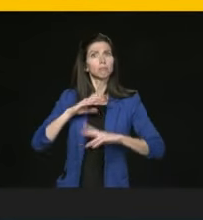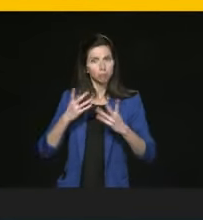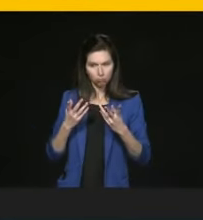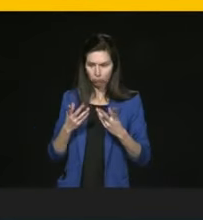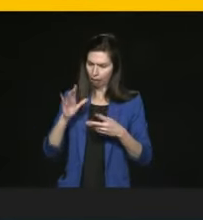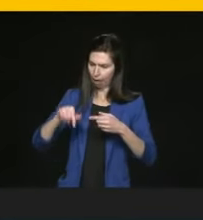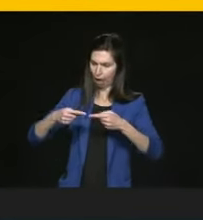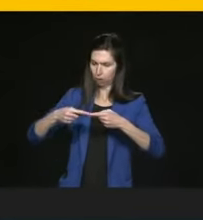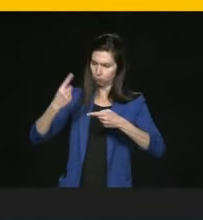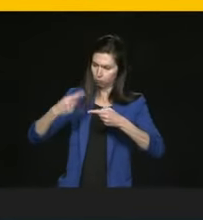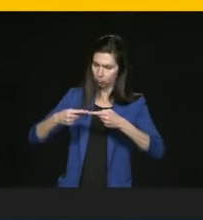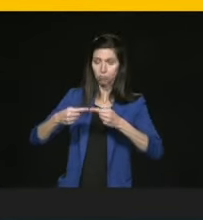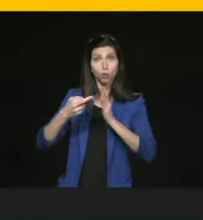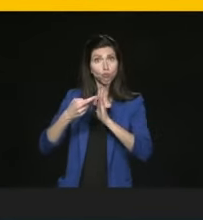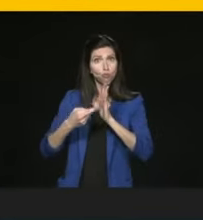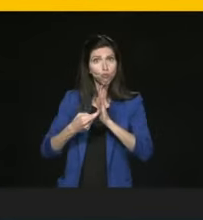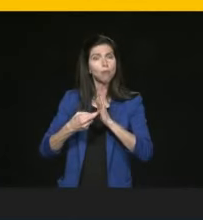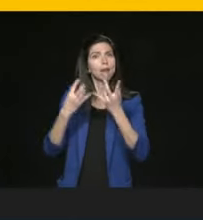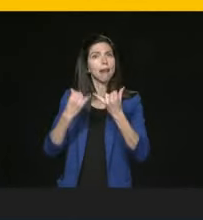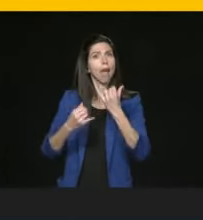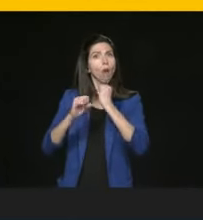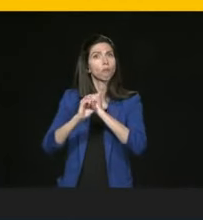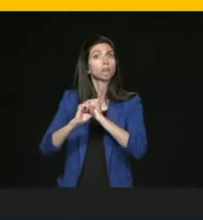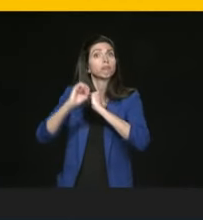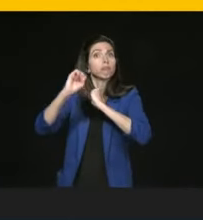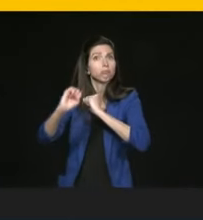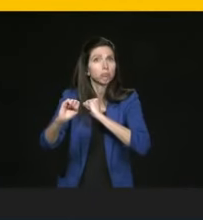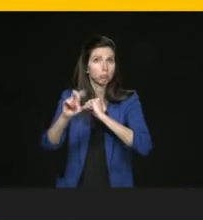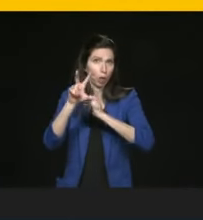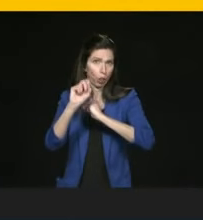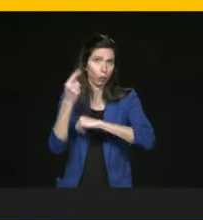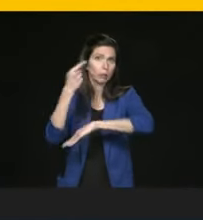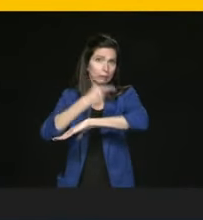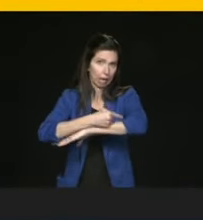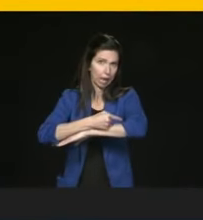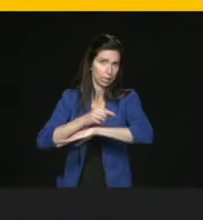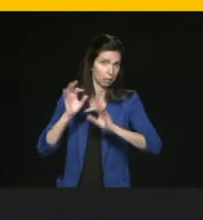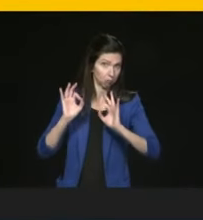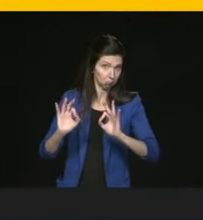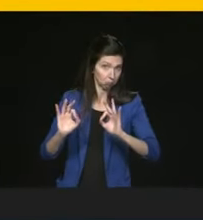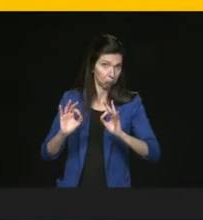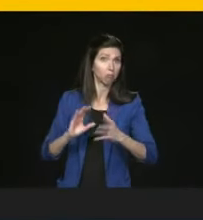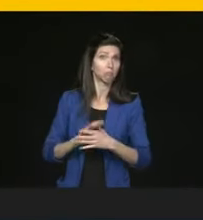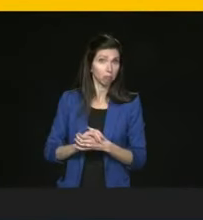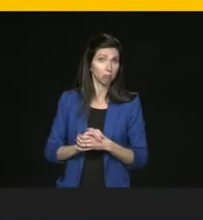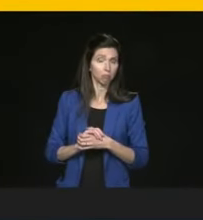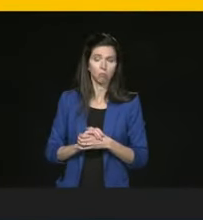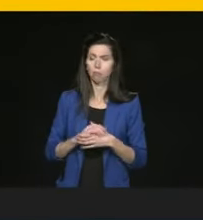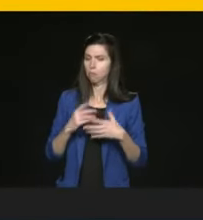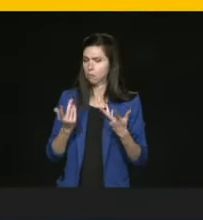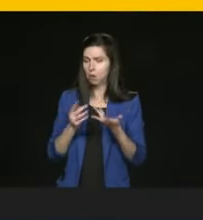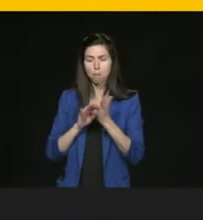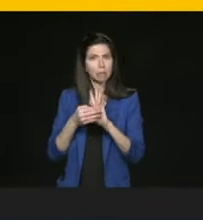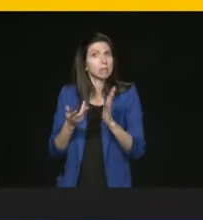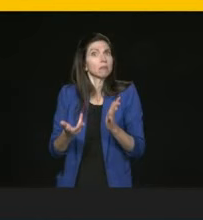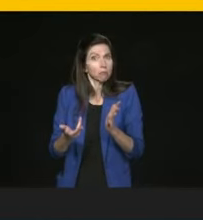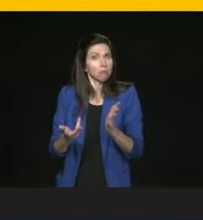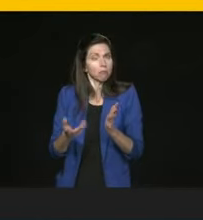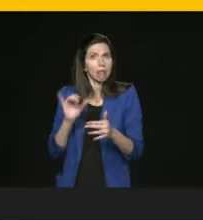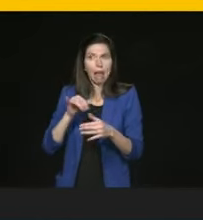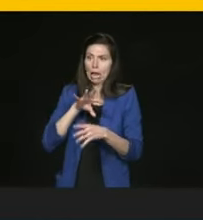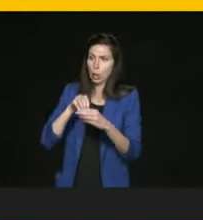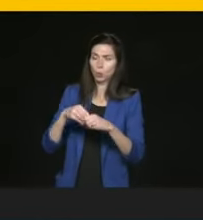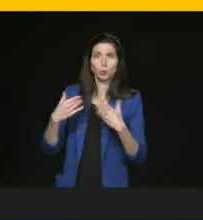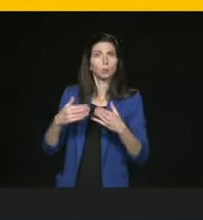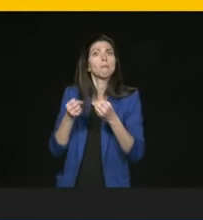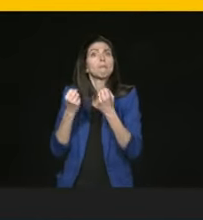the next 30 days, which achieves a number of different objectives, but one of them is the absolute necessity to